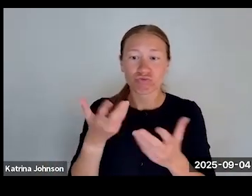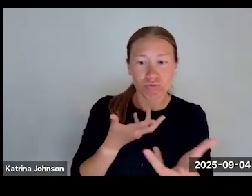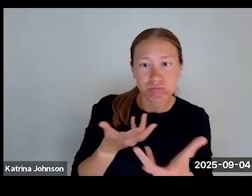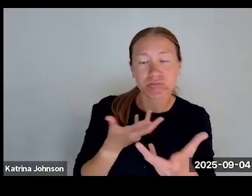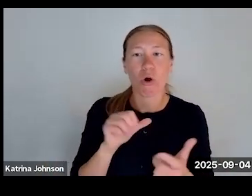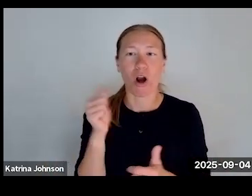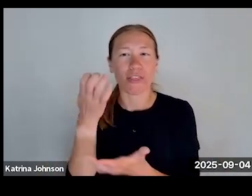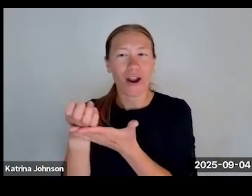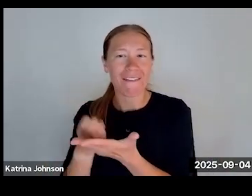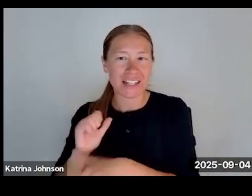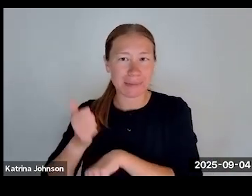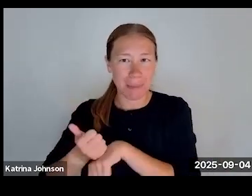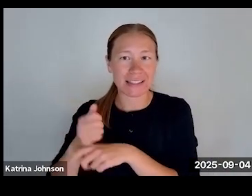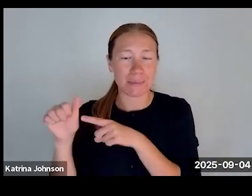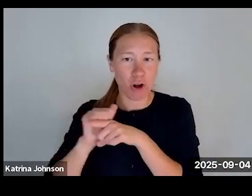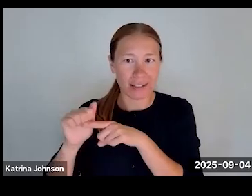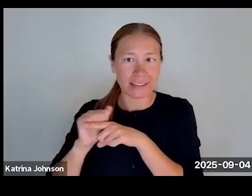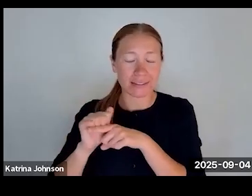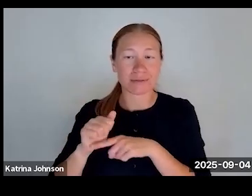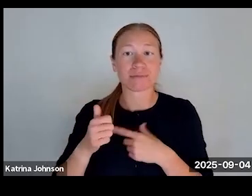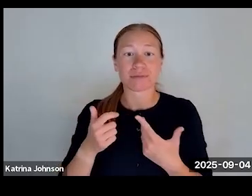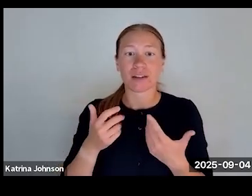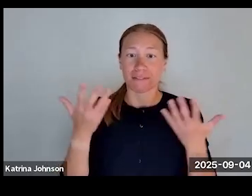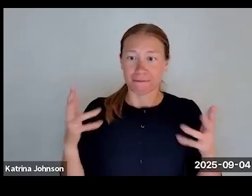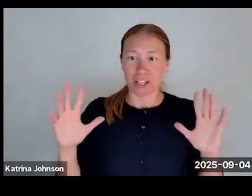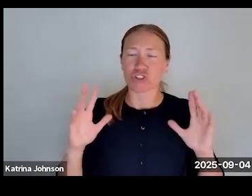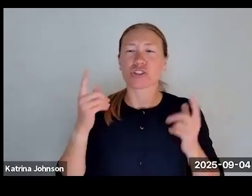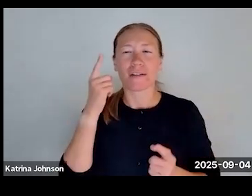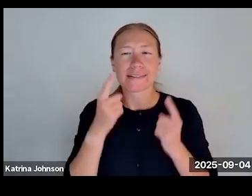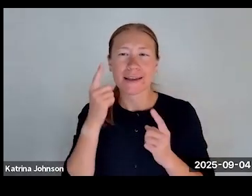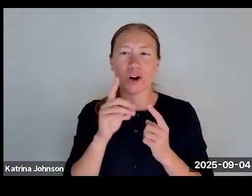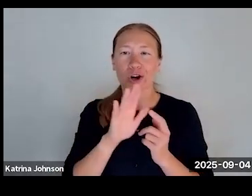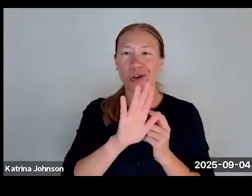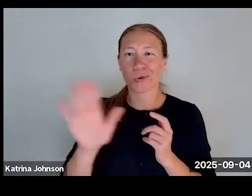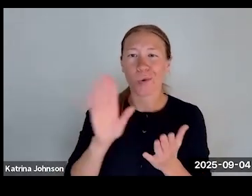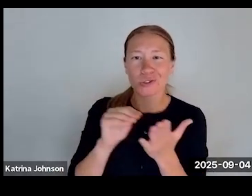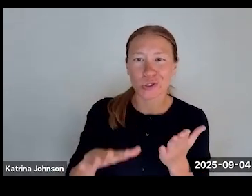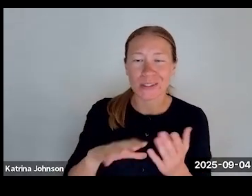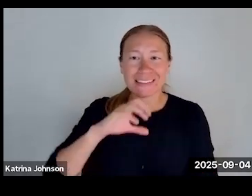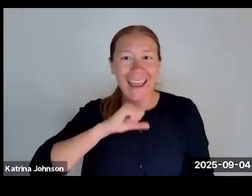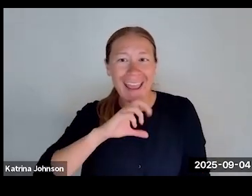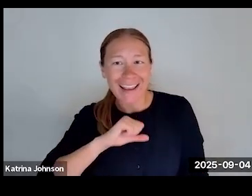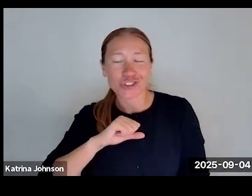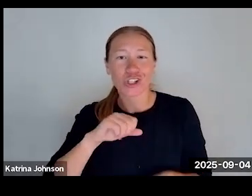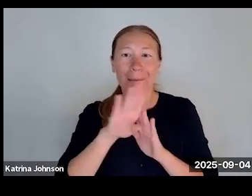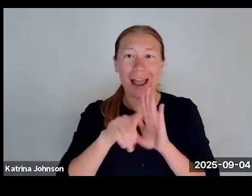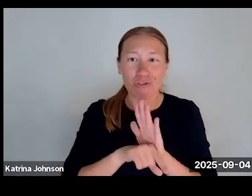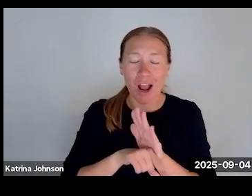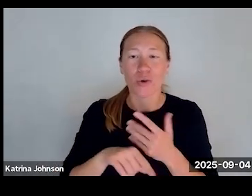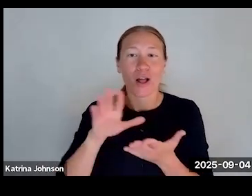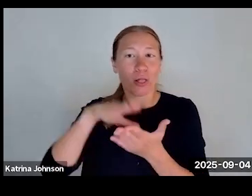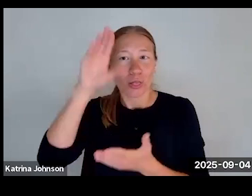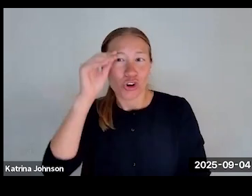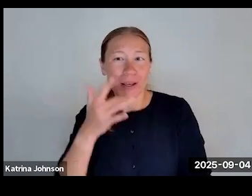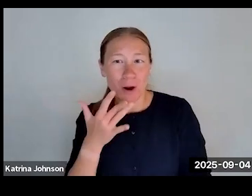practices. From there, consider the diverse characteristics of students, like their age, their background, learning